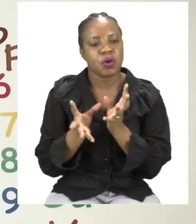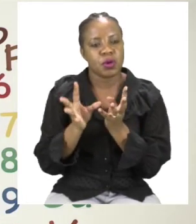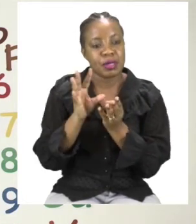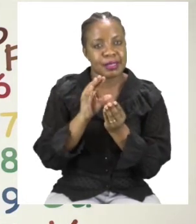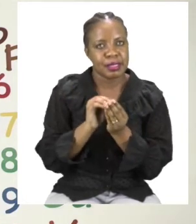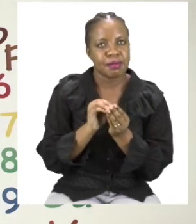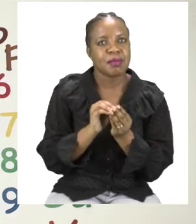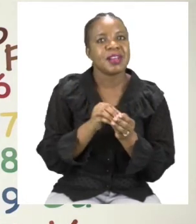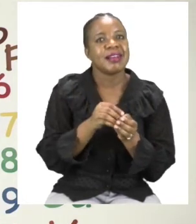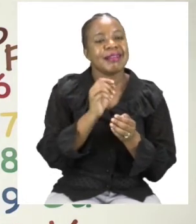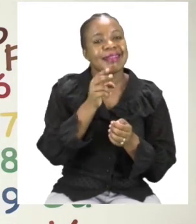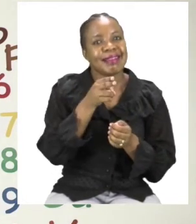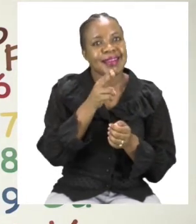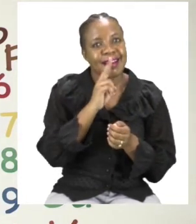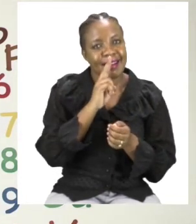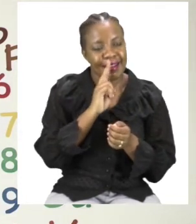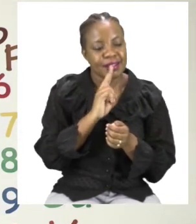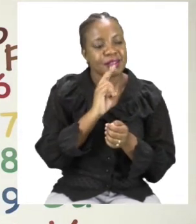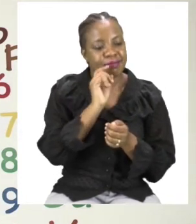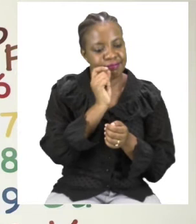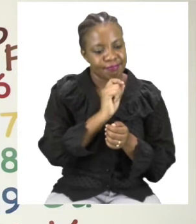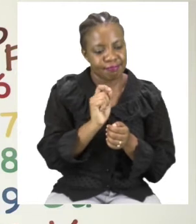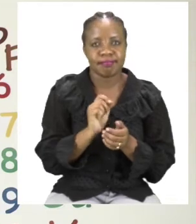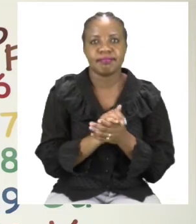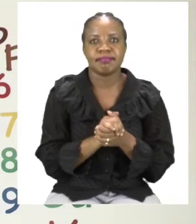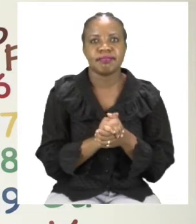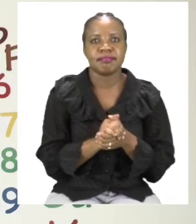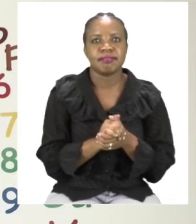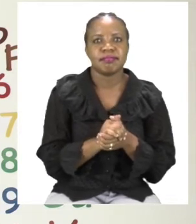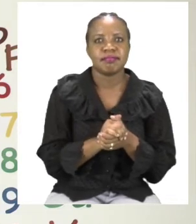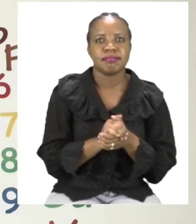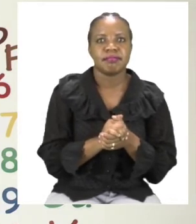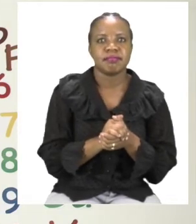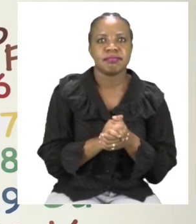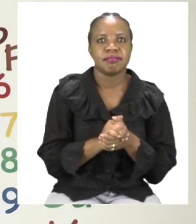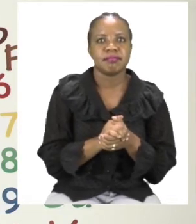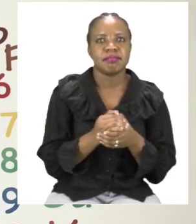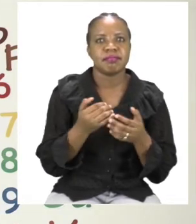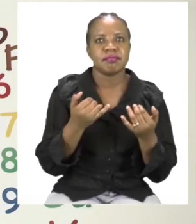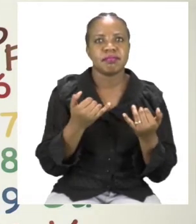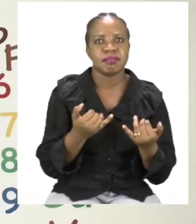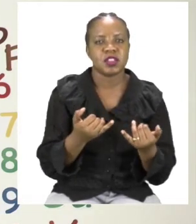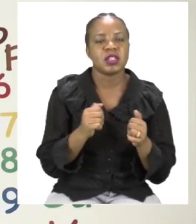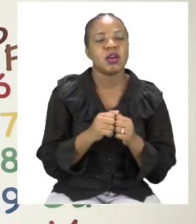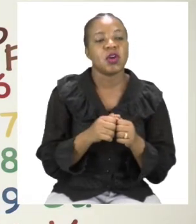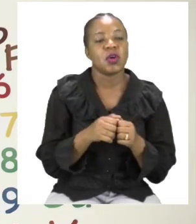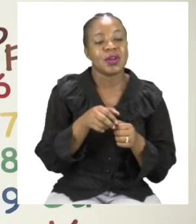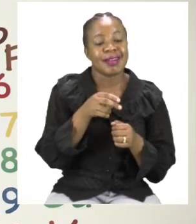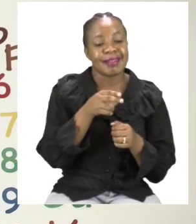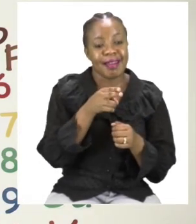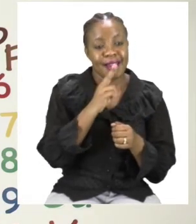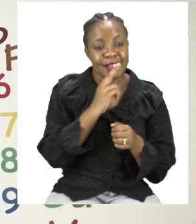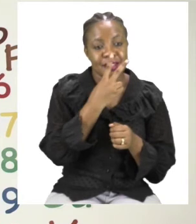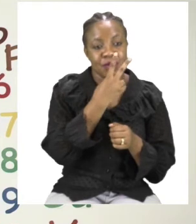forward. In this case, our answer 25 will now be used to continue the chain.